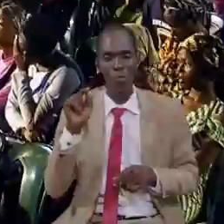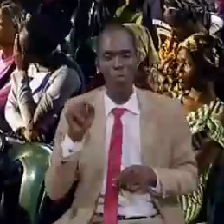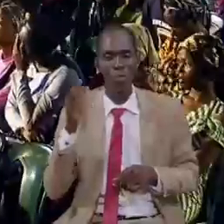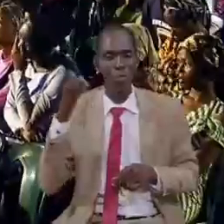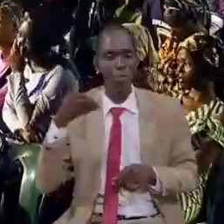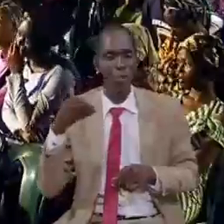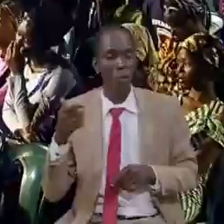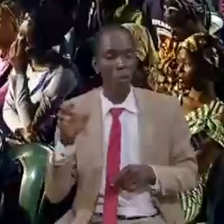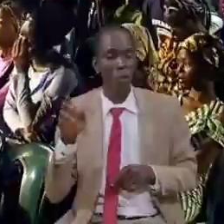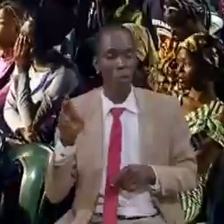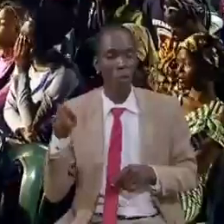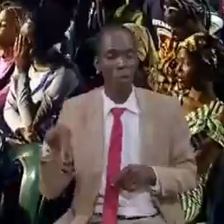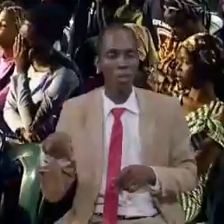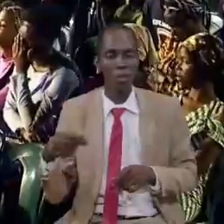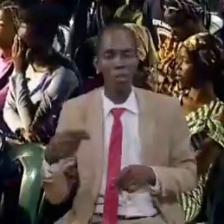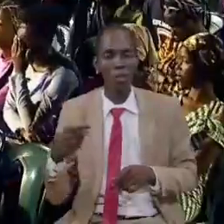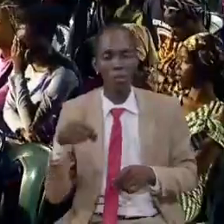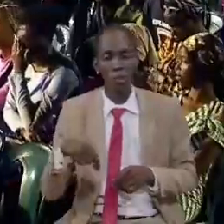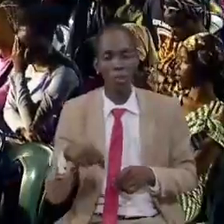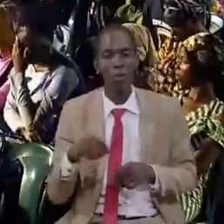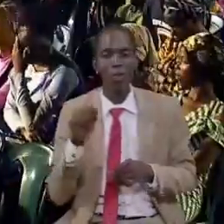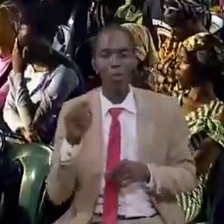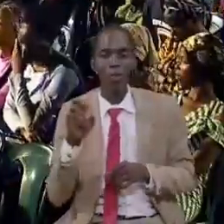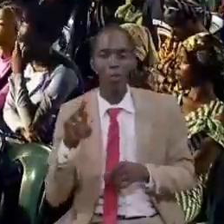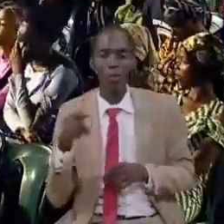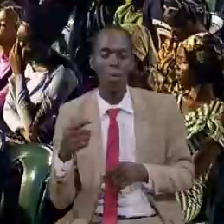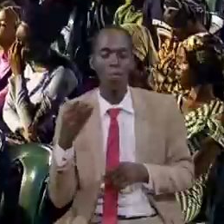us so we can be in contact with you